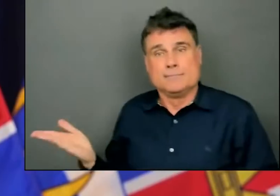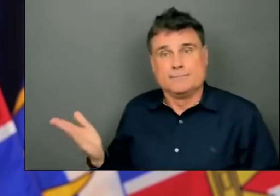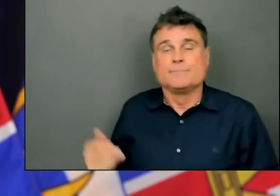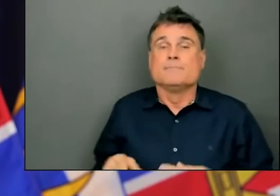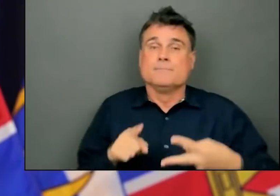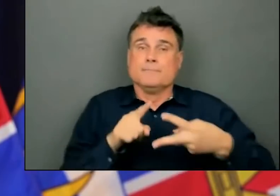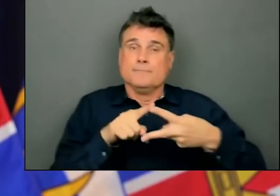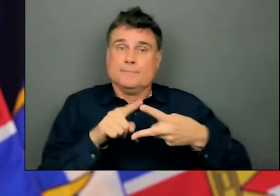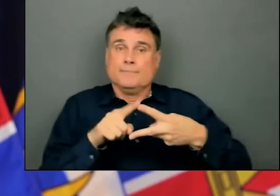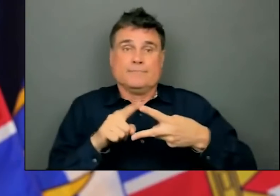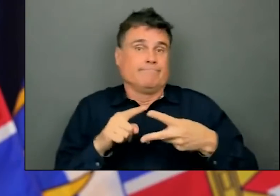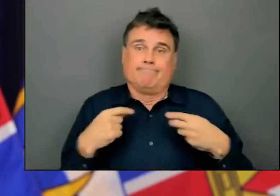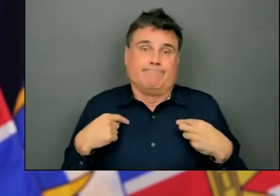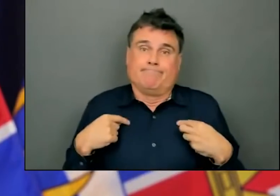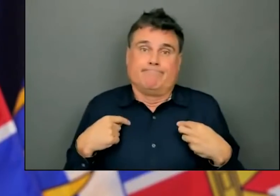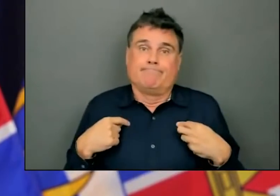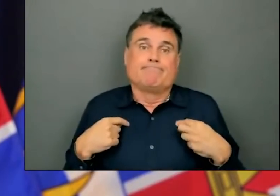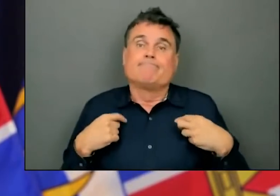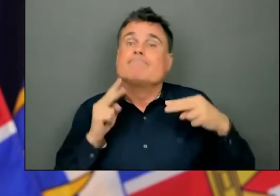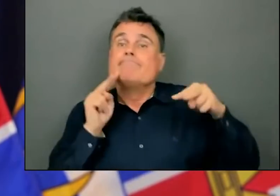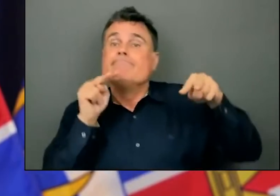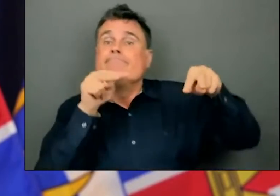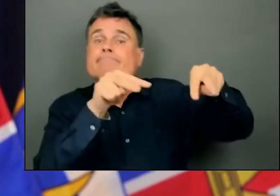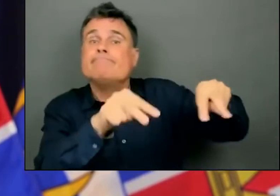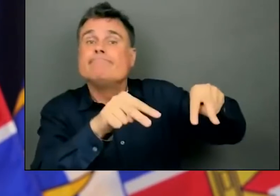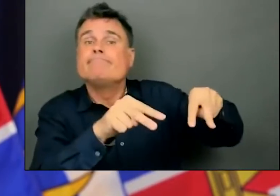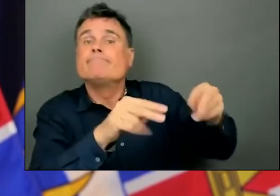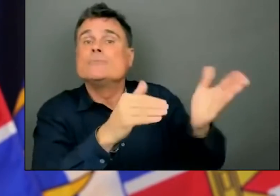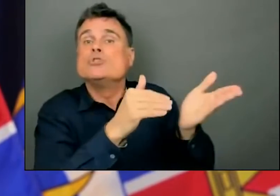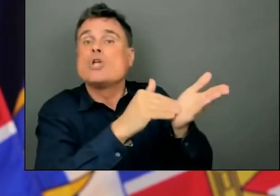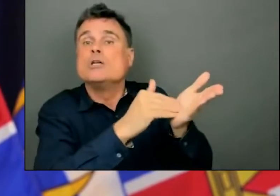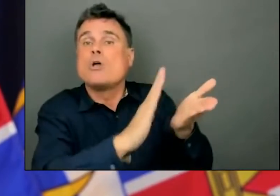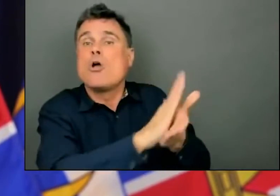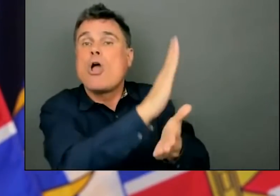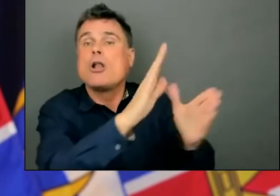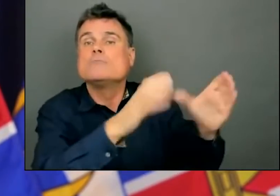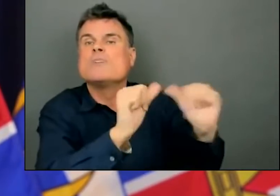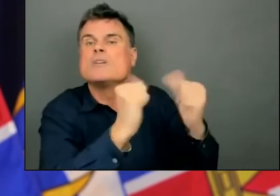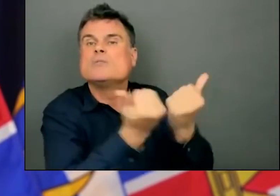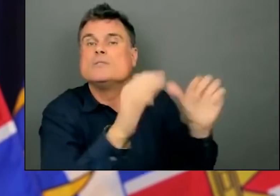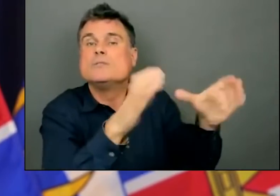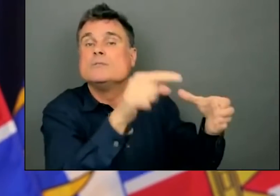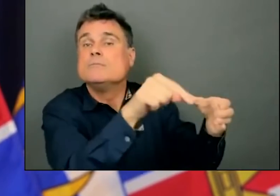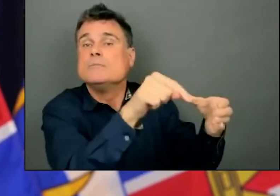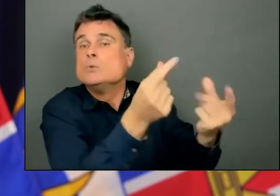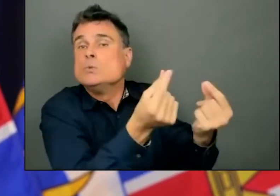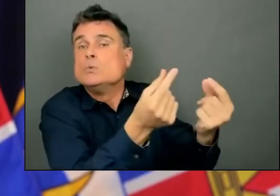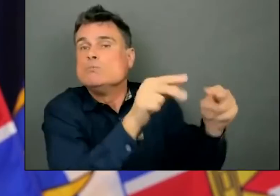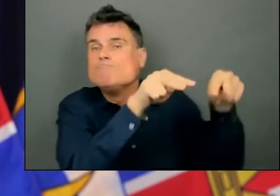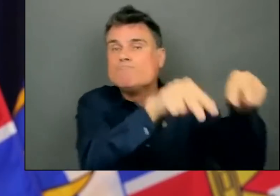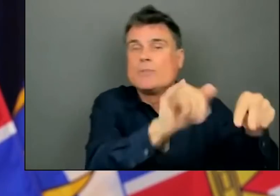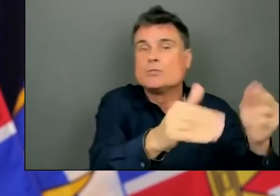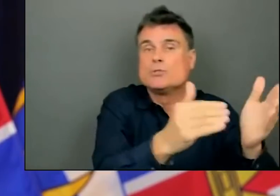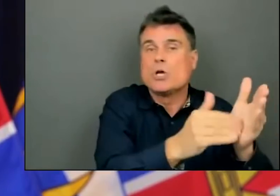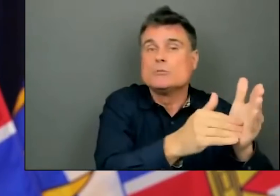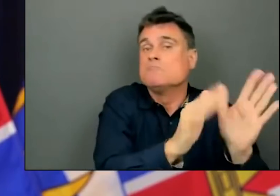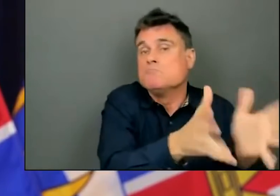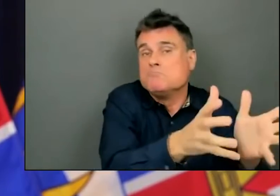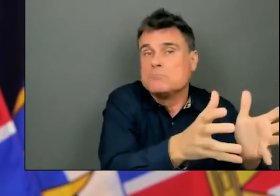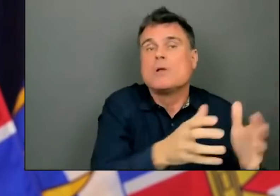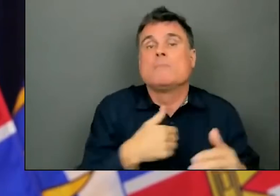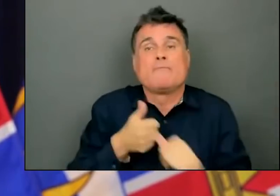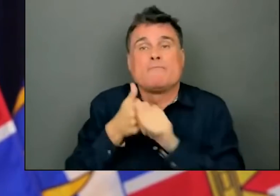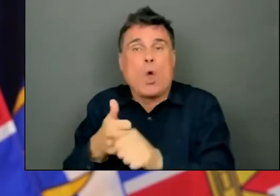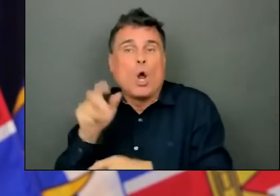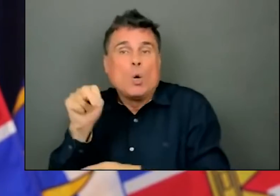the college's processes that they have to investigate. I did see something in the media that at least one